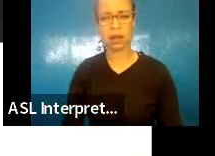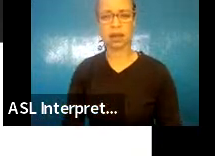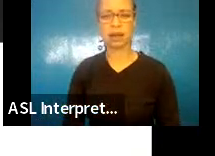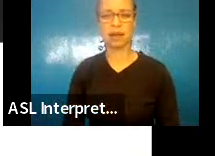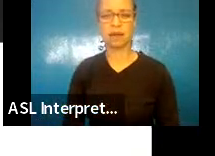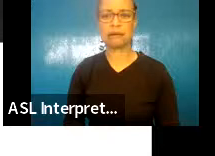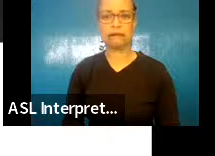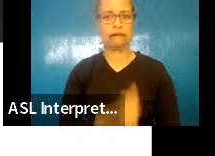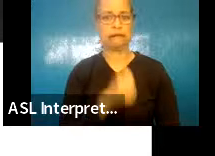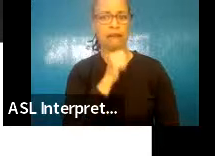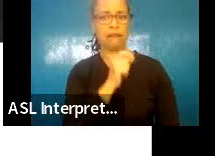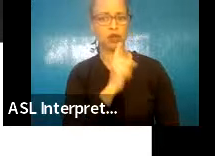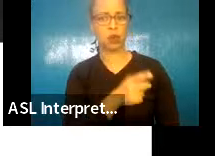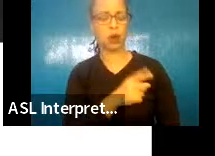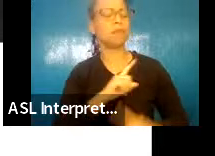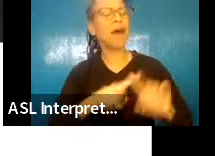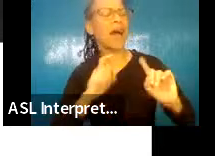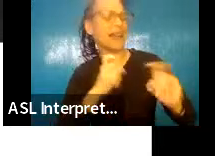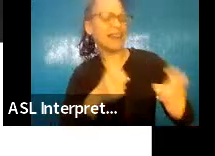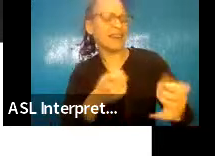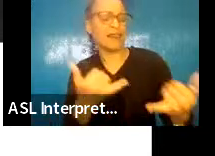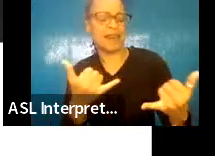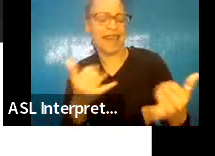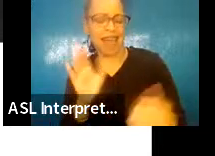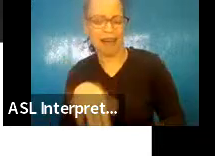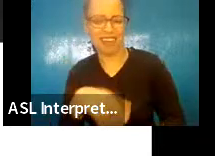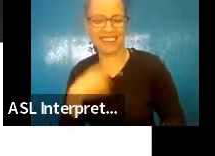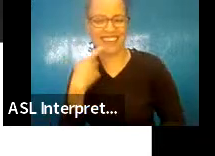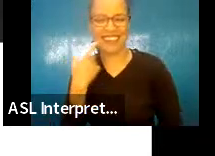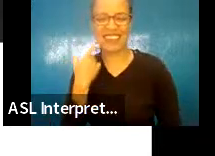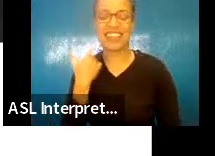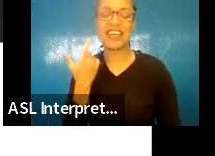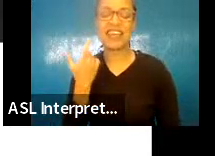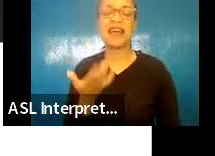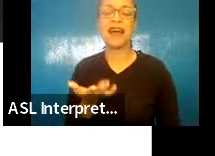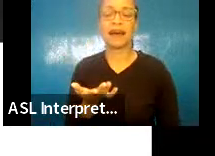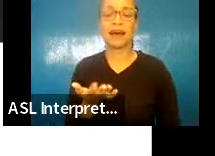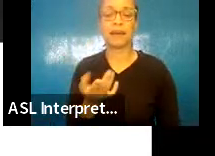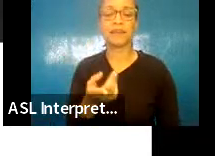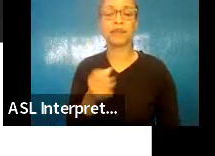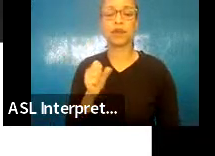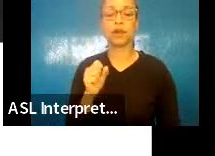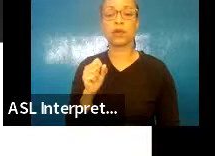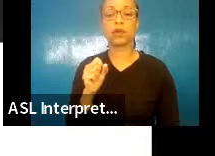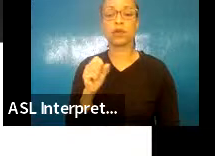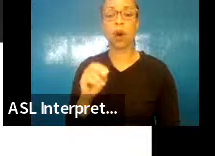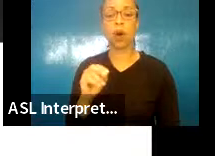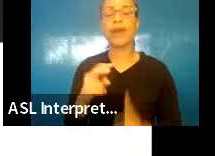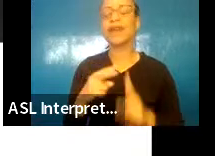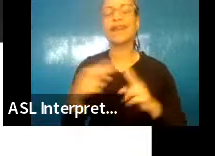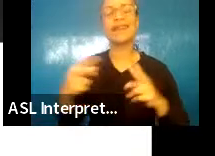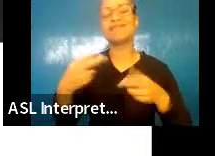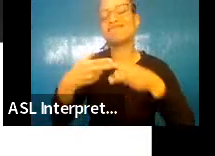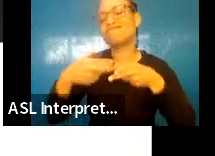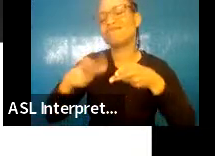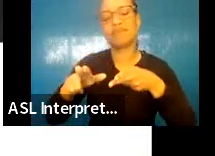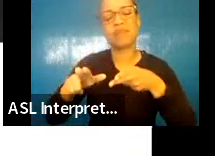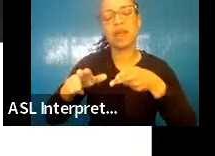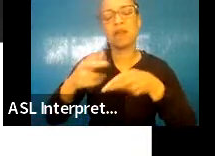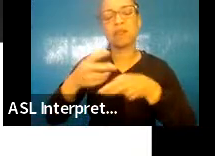I'm not sure, but I can give the update now. Well, So it's very brief.